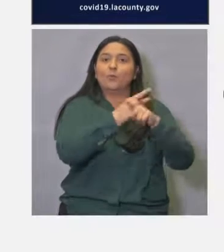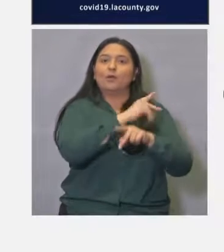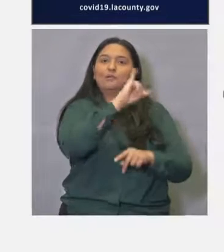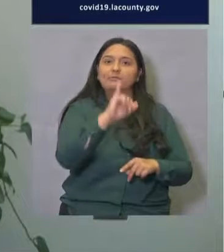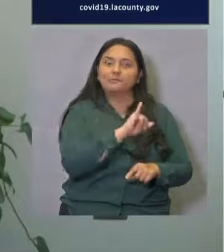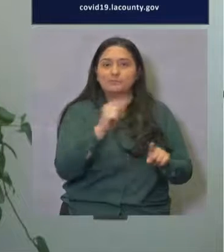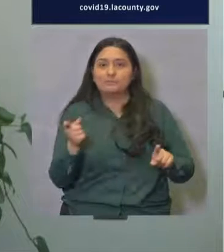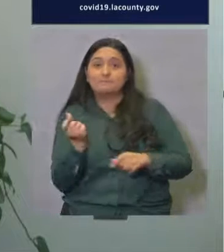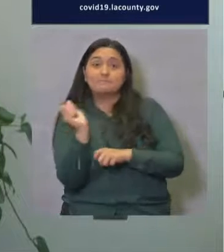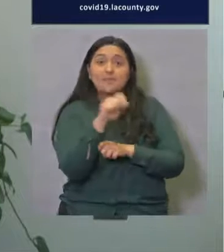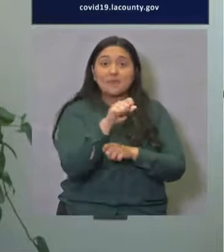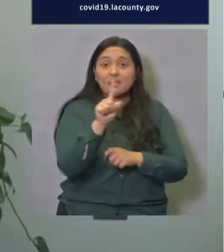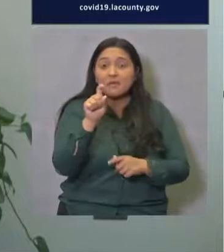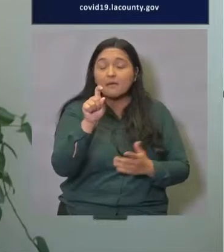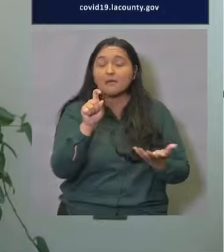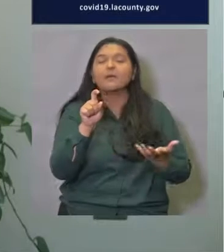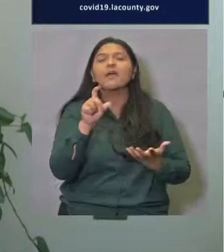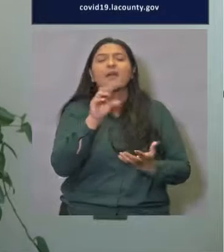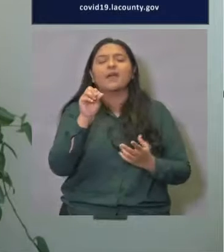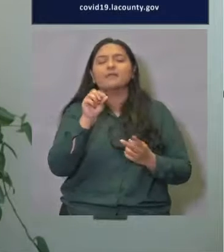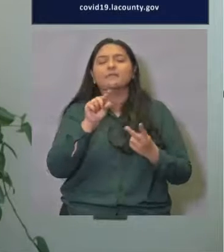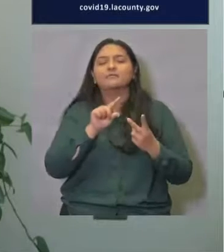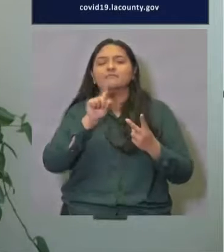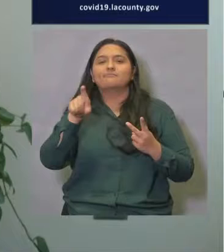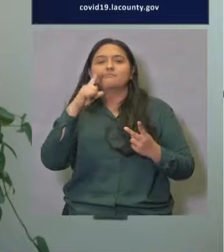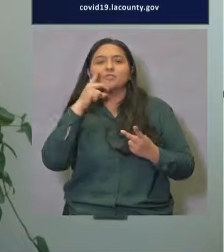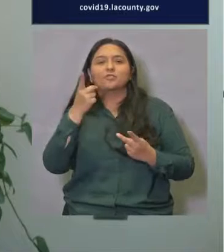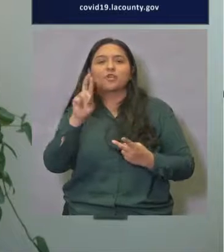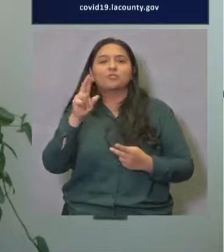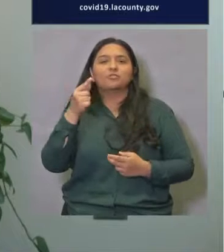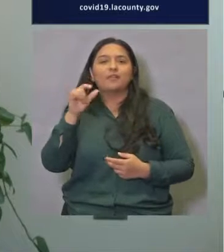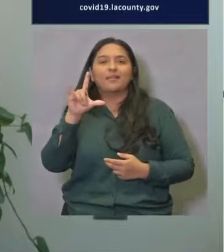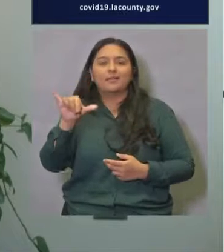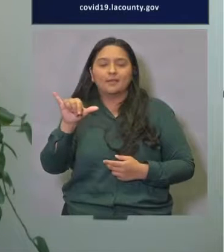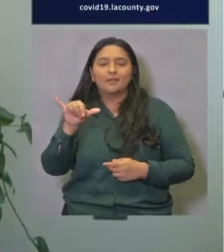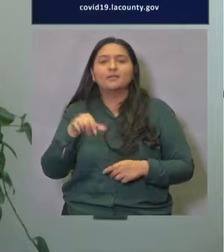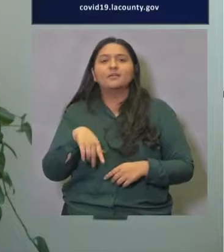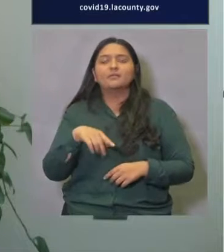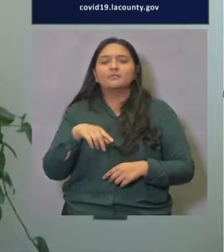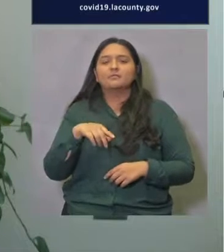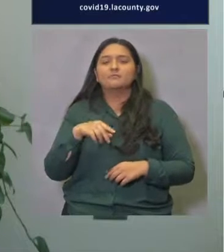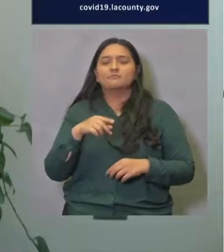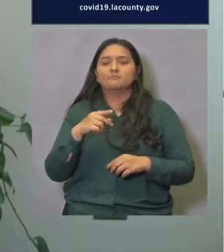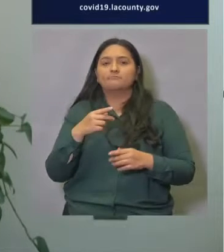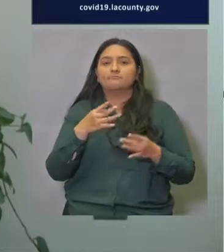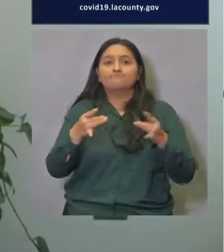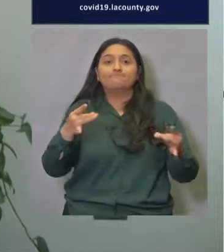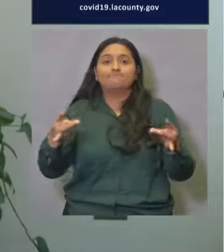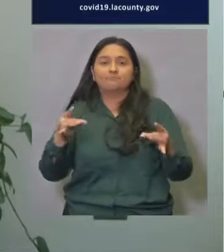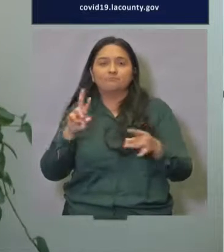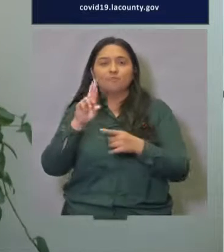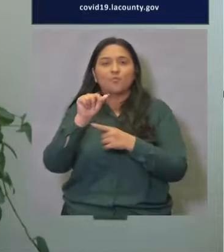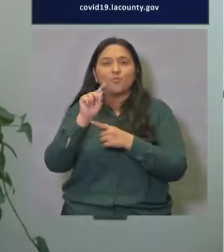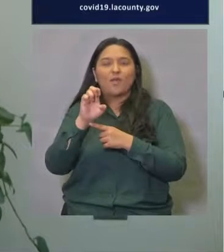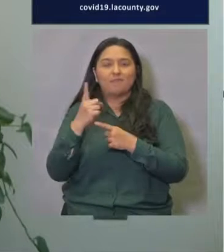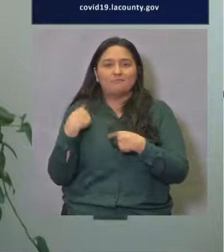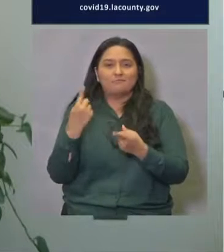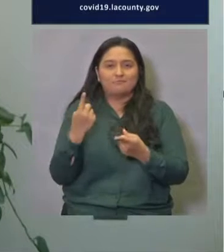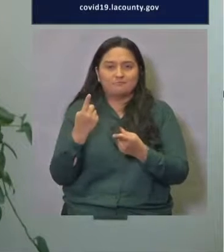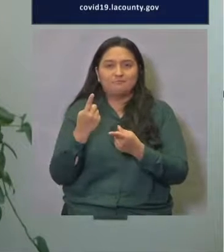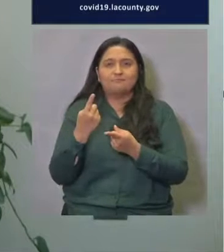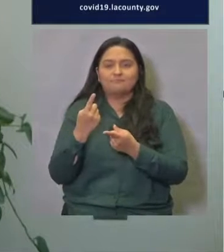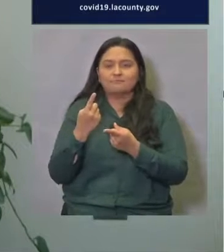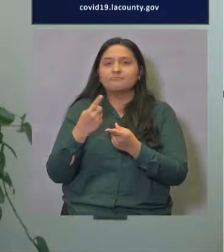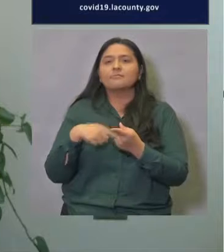Galley. The estimated transmission rate's been creeping up for the past couple of weeks, so obviously that doesn't account for the